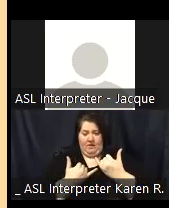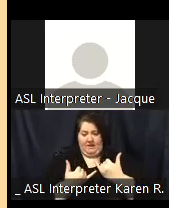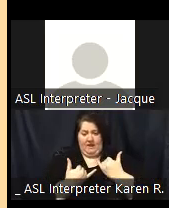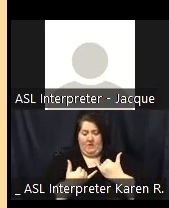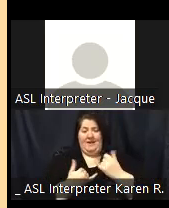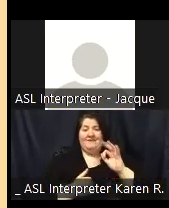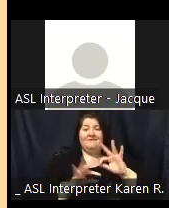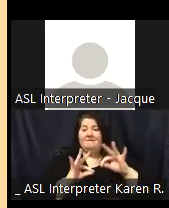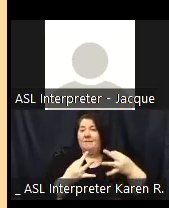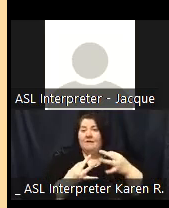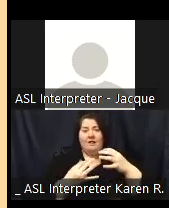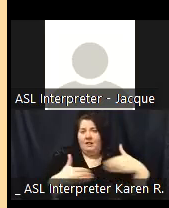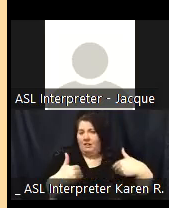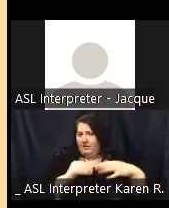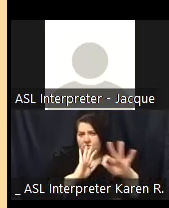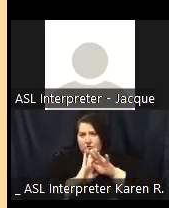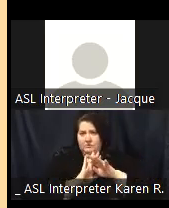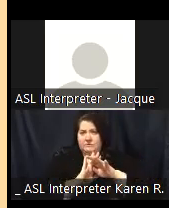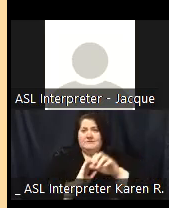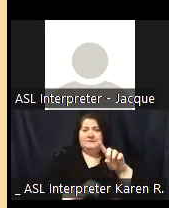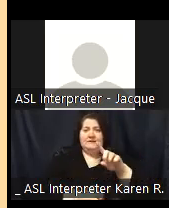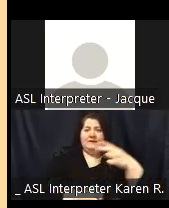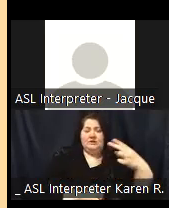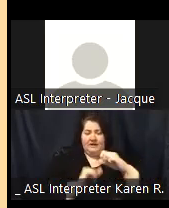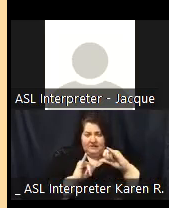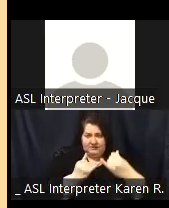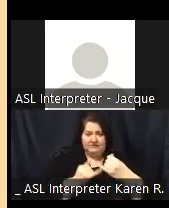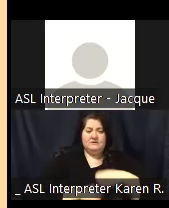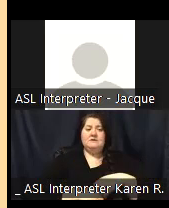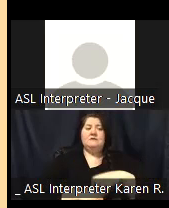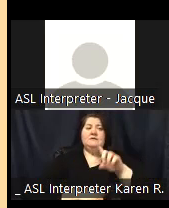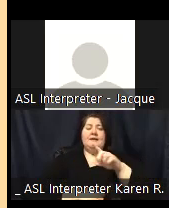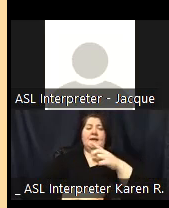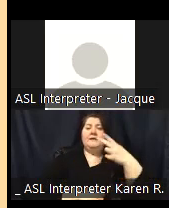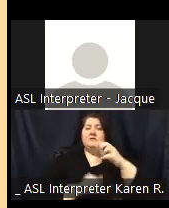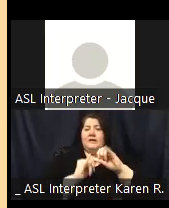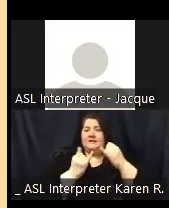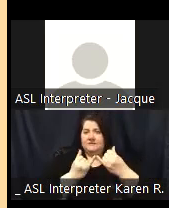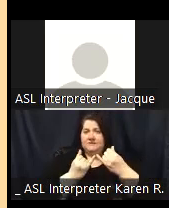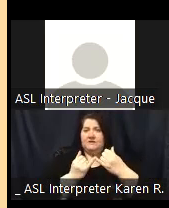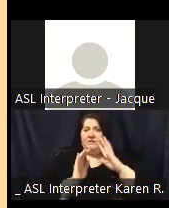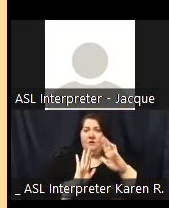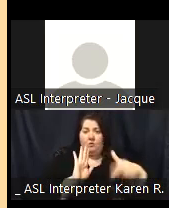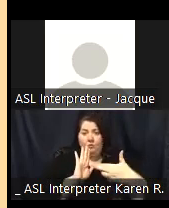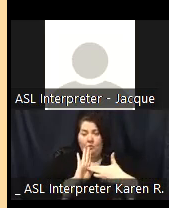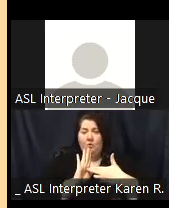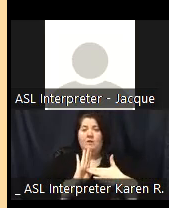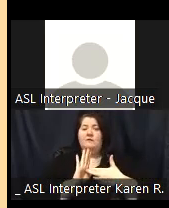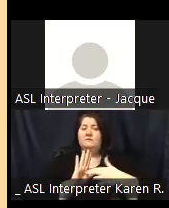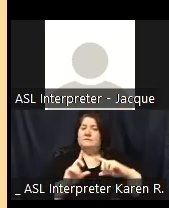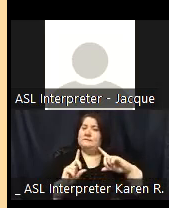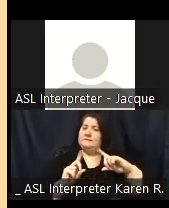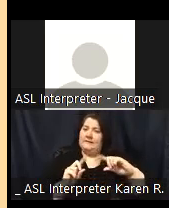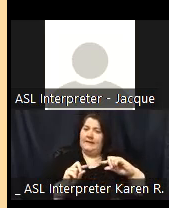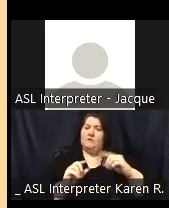family has not yet chosen a DHH agency, the DHH agency's role is to attend that welcome